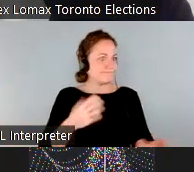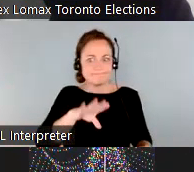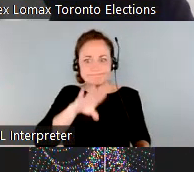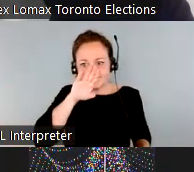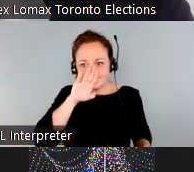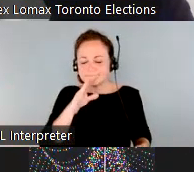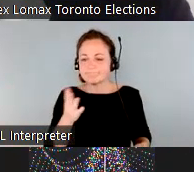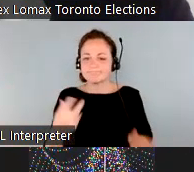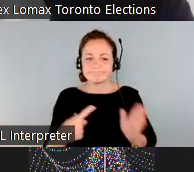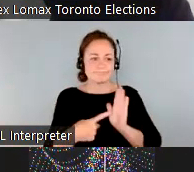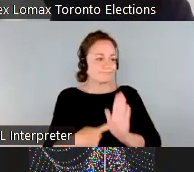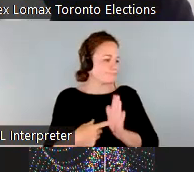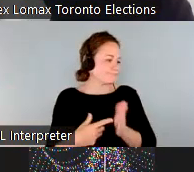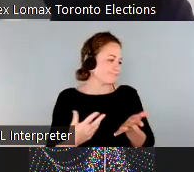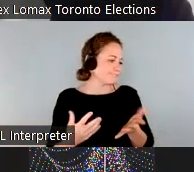your